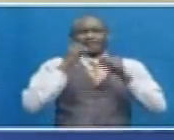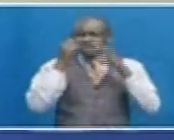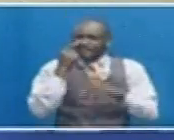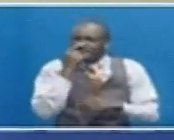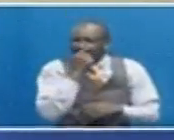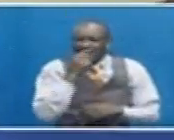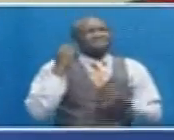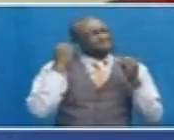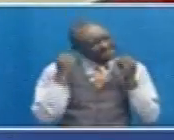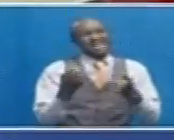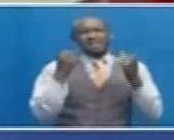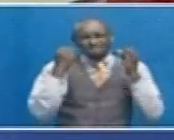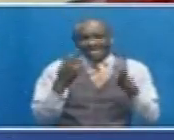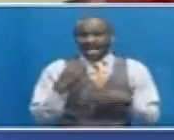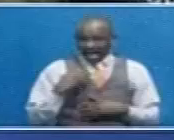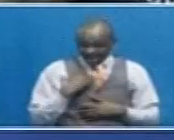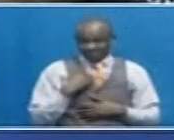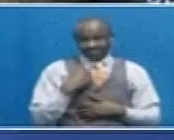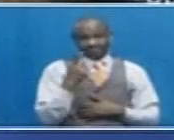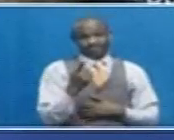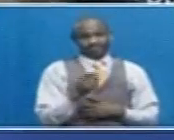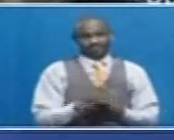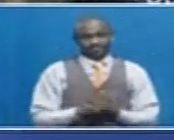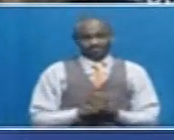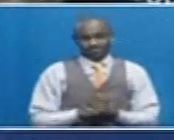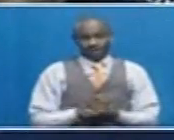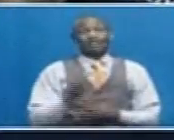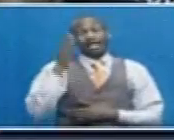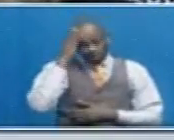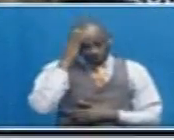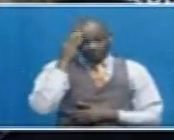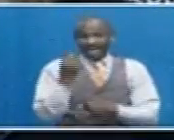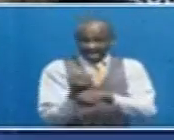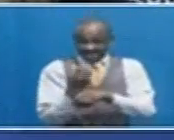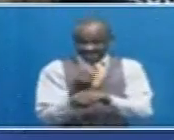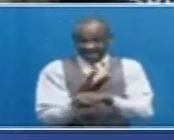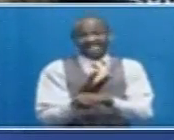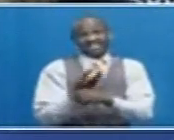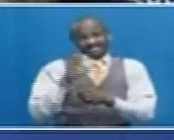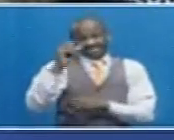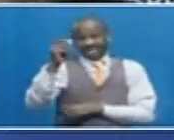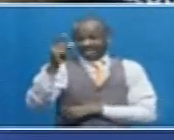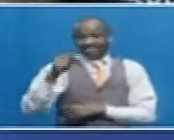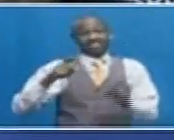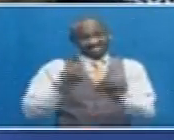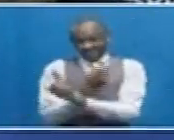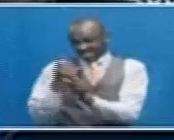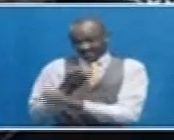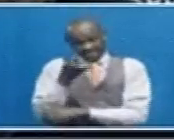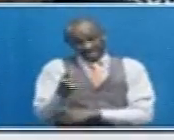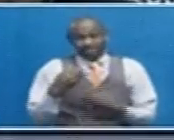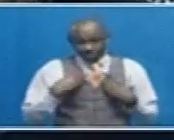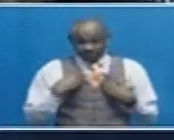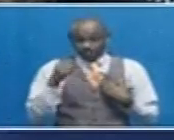nose as compared to the 5 million in humans. What we now know is that cancer cells that are dividing differently have different volatile